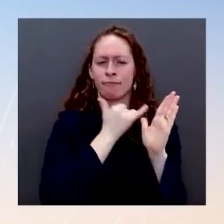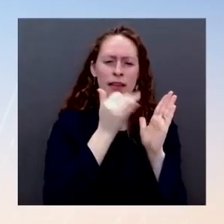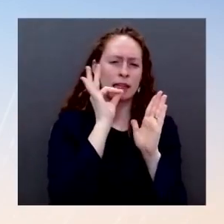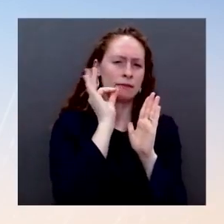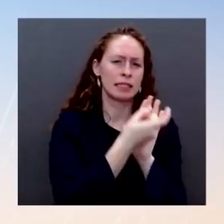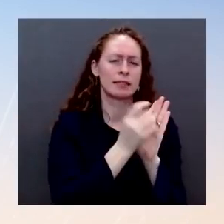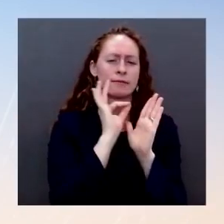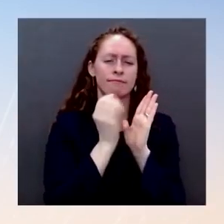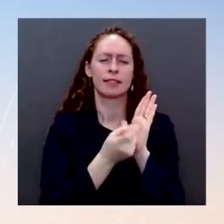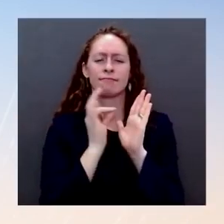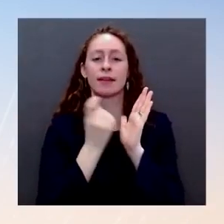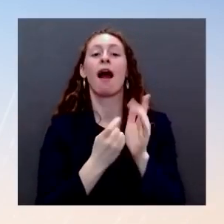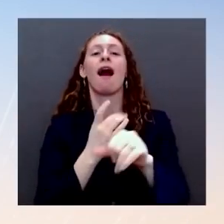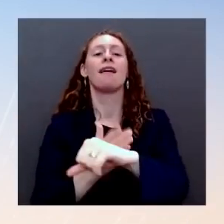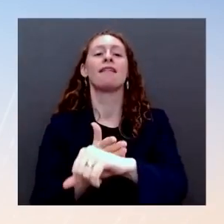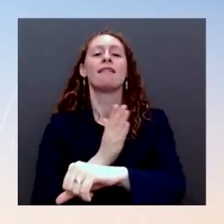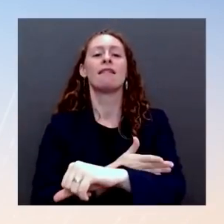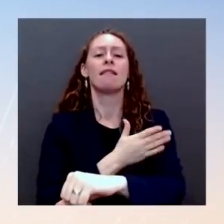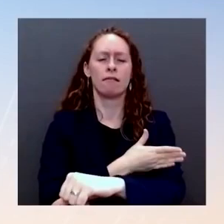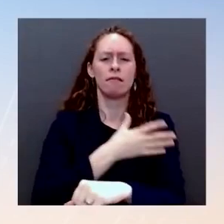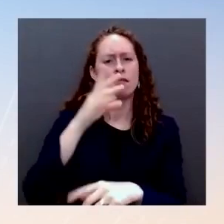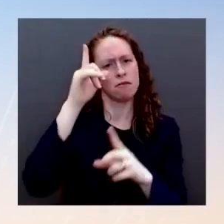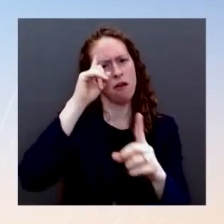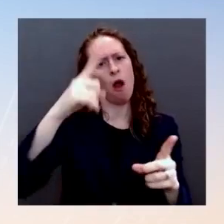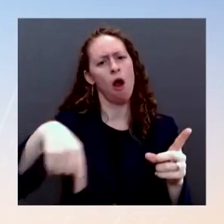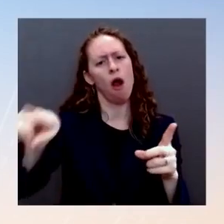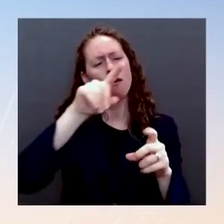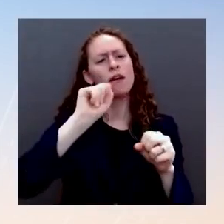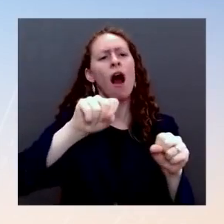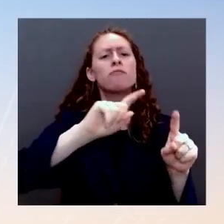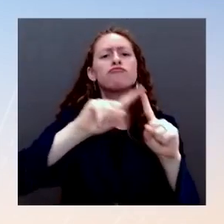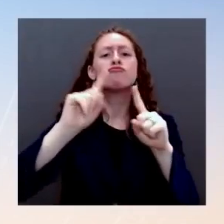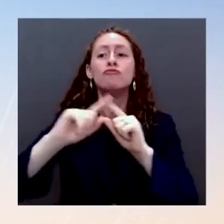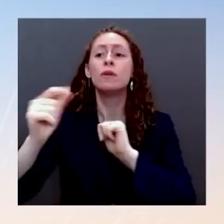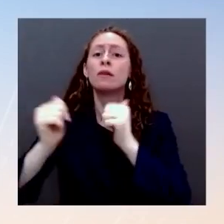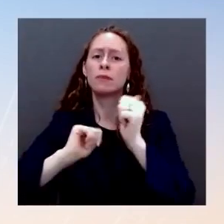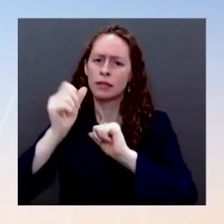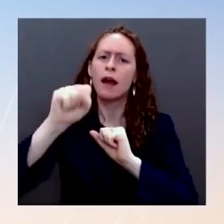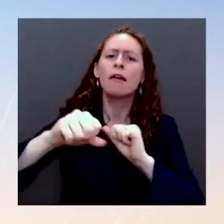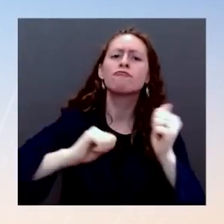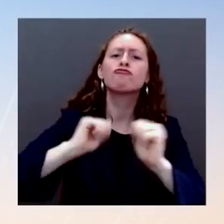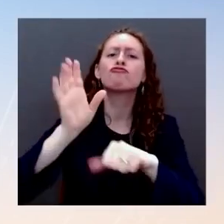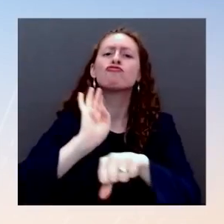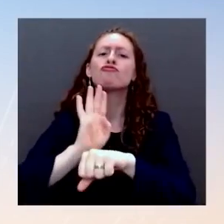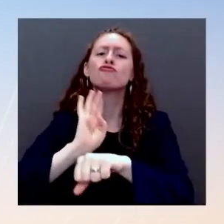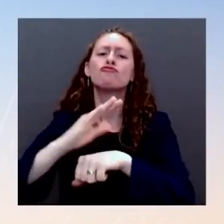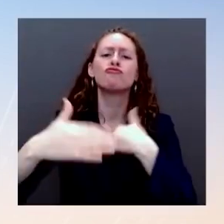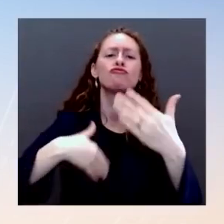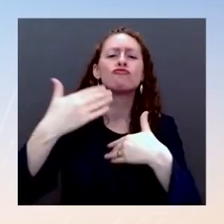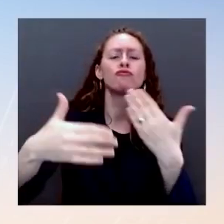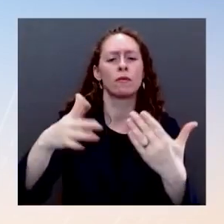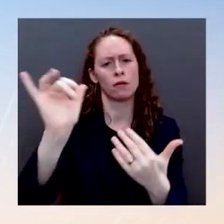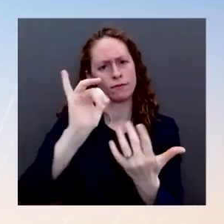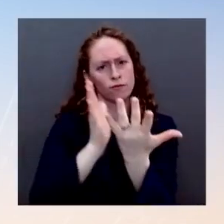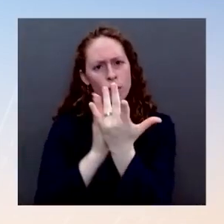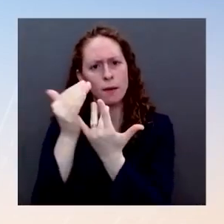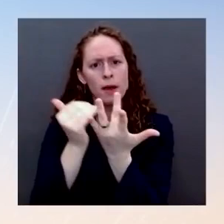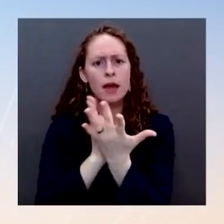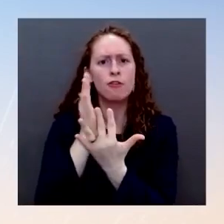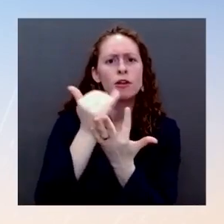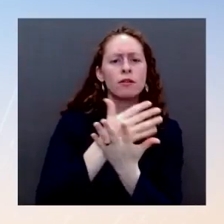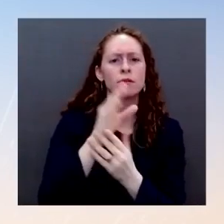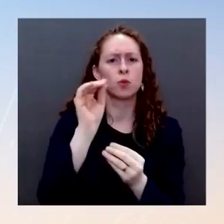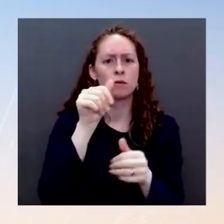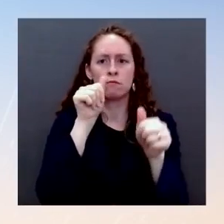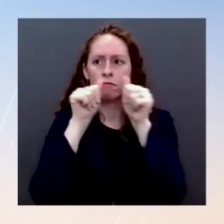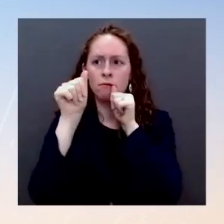appropriate. Finally, we're bringing greater transparency to the industry. The USDA announced steps on that back in August, and we'll continue